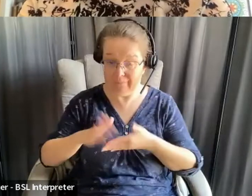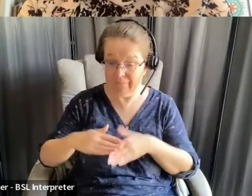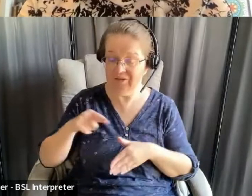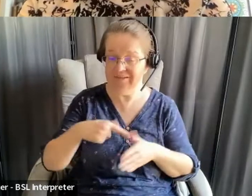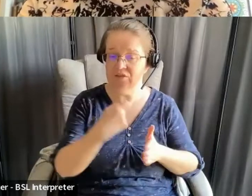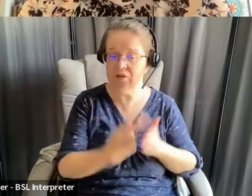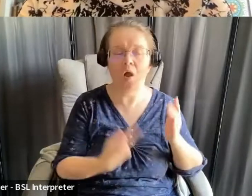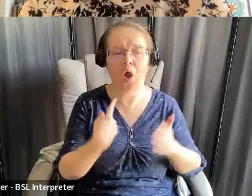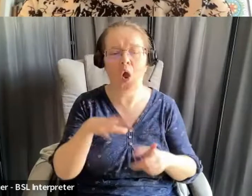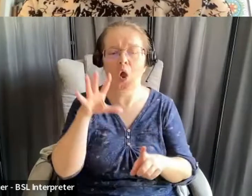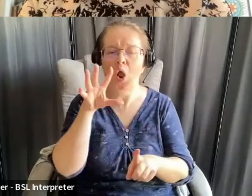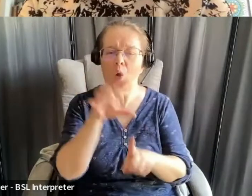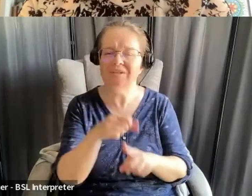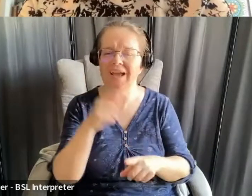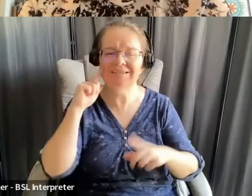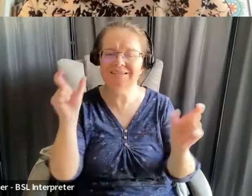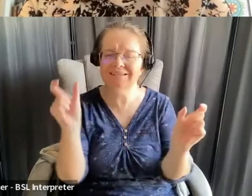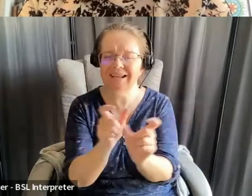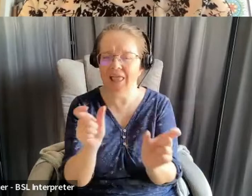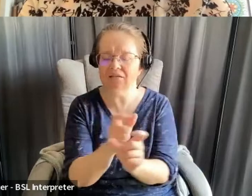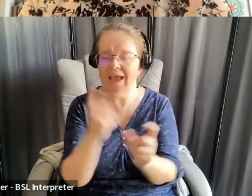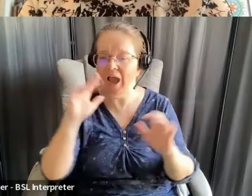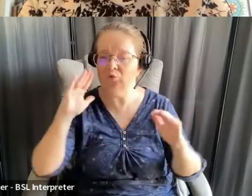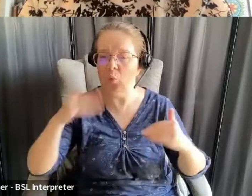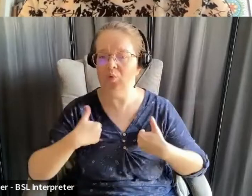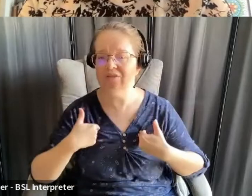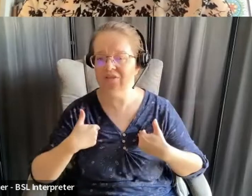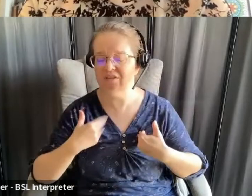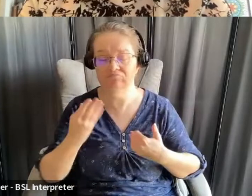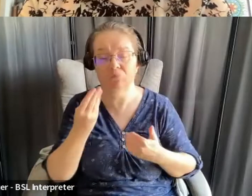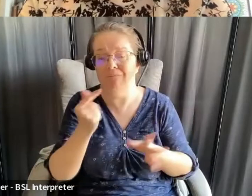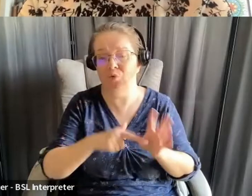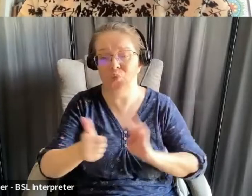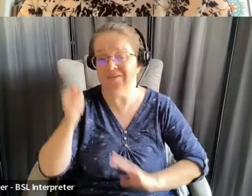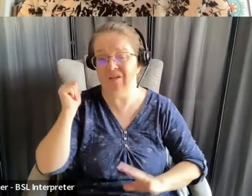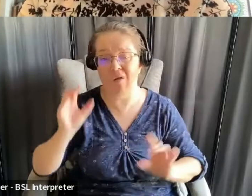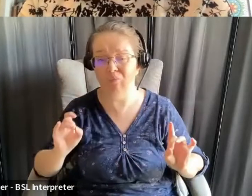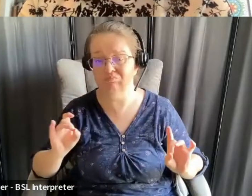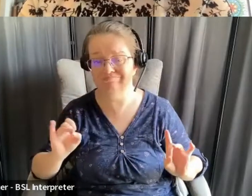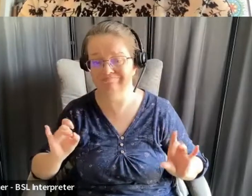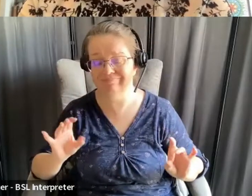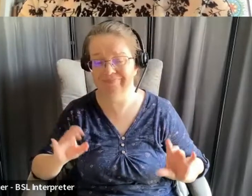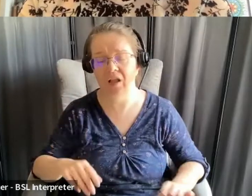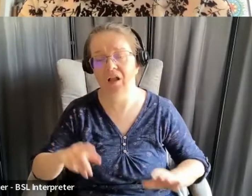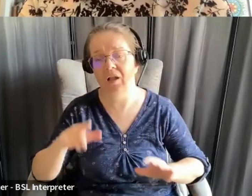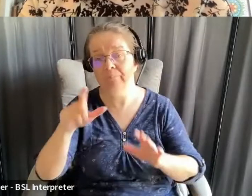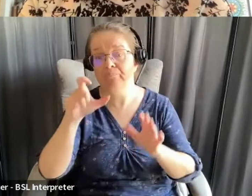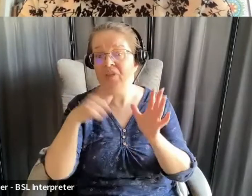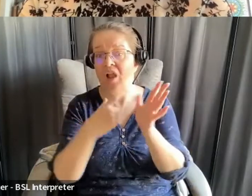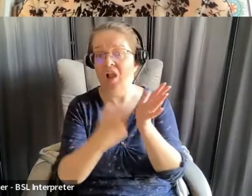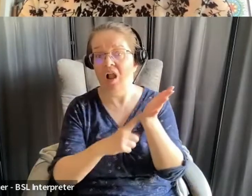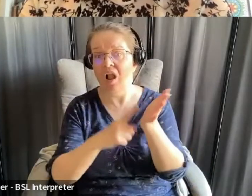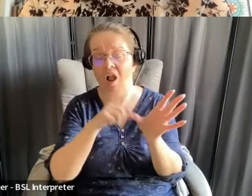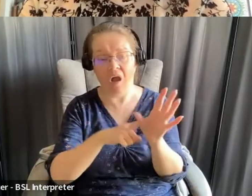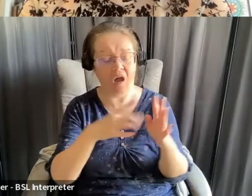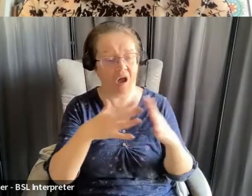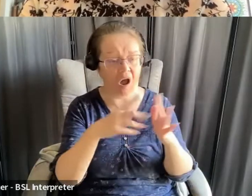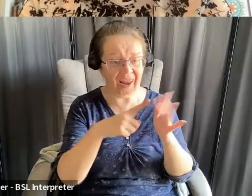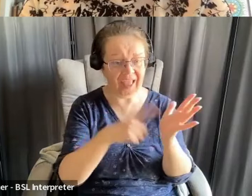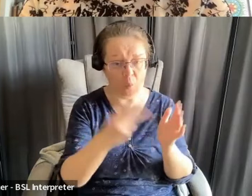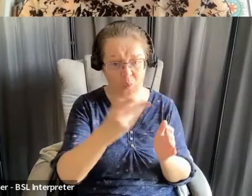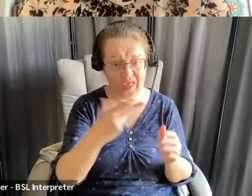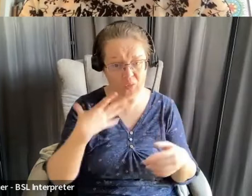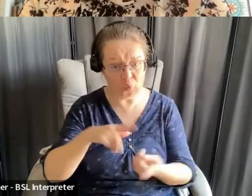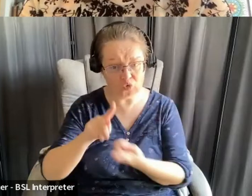only diagnosed with dyslexia and autism a few years ago. Carley, Will, do any of you two want to respond